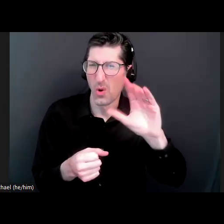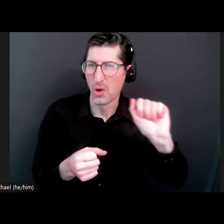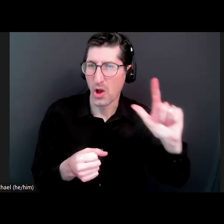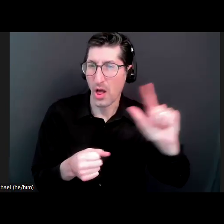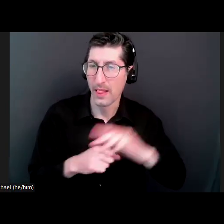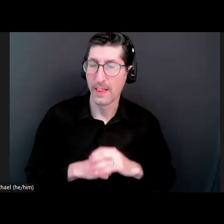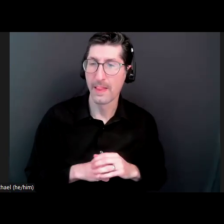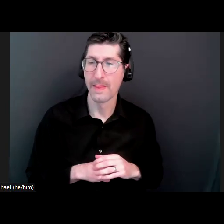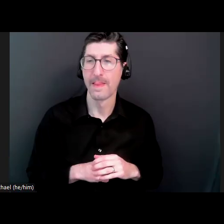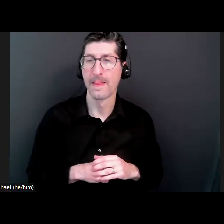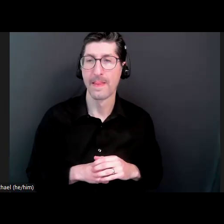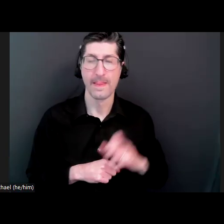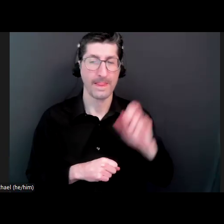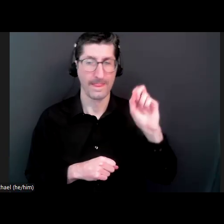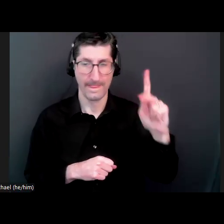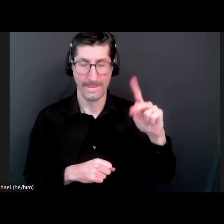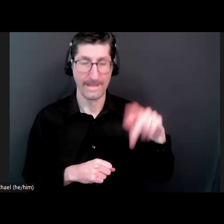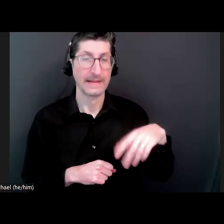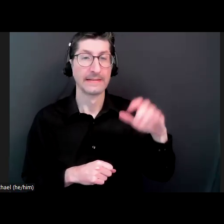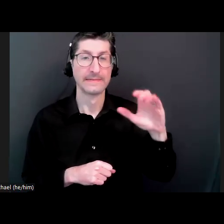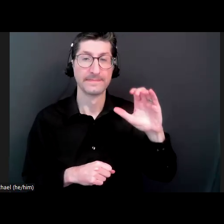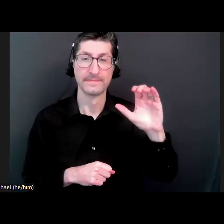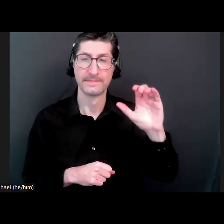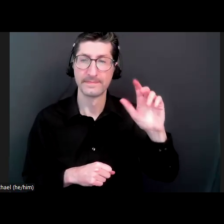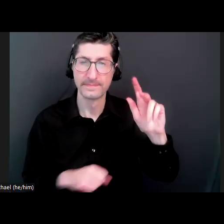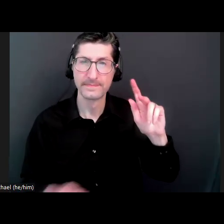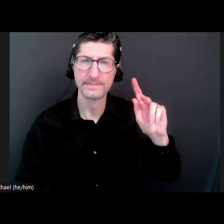All right, I will be conducting the roll call. Kalila Barnett